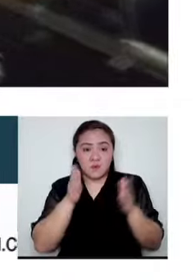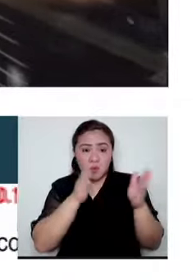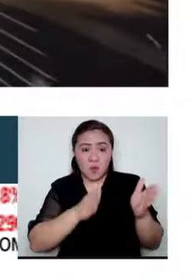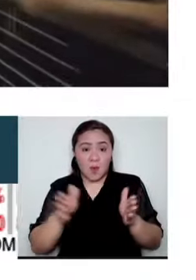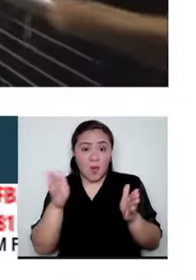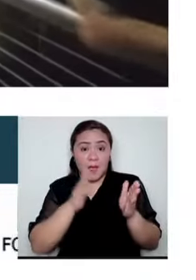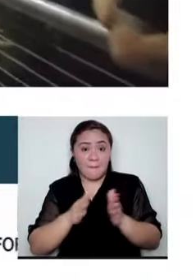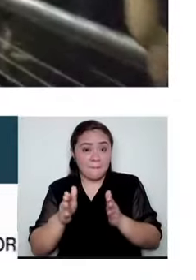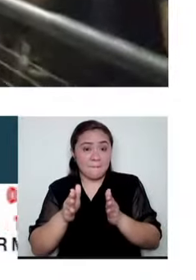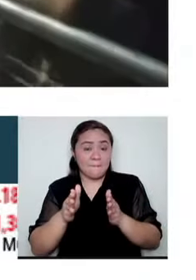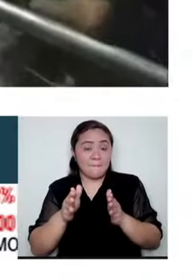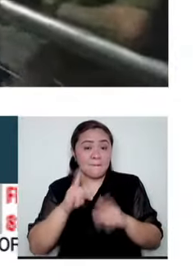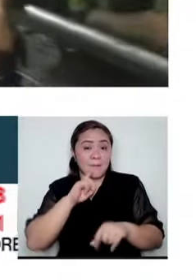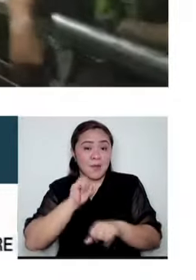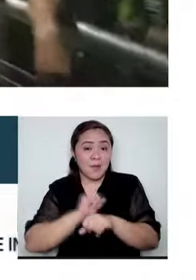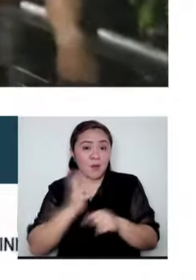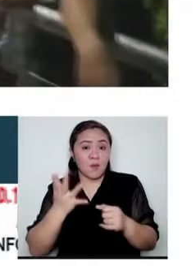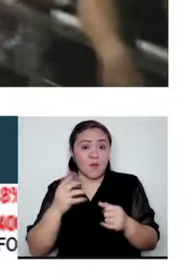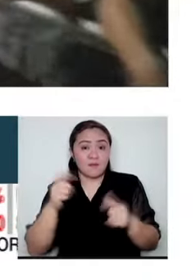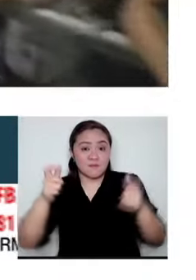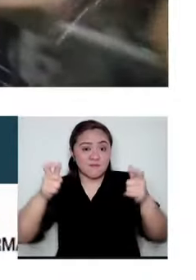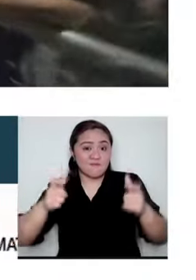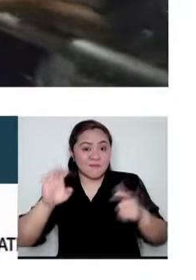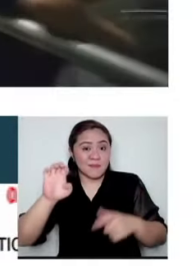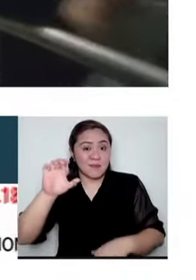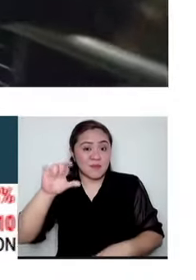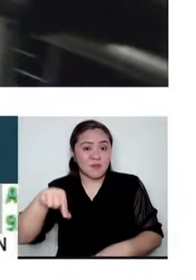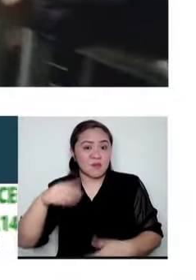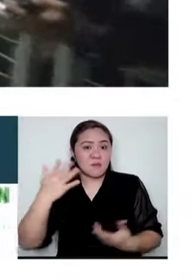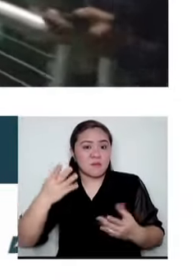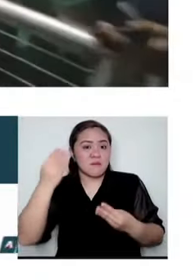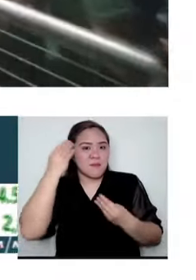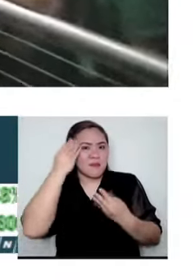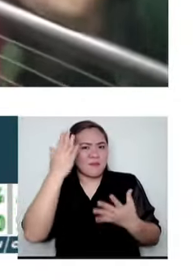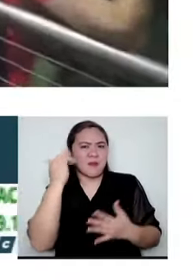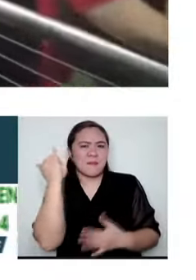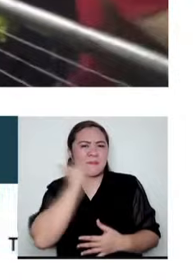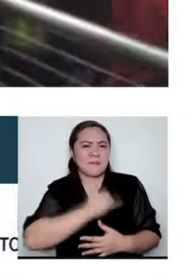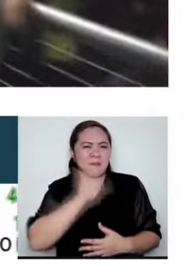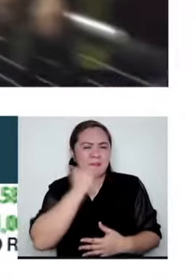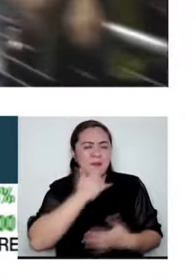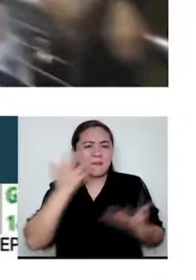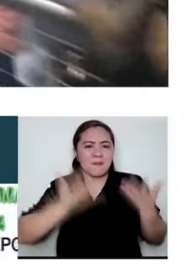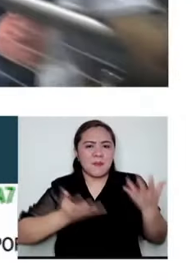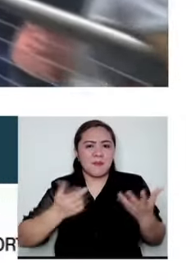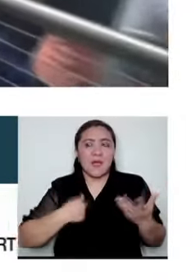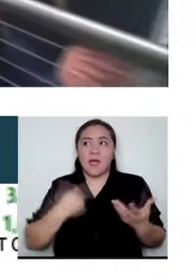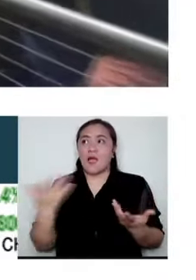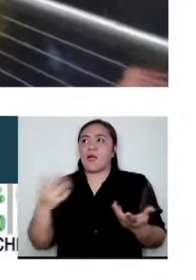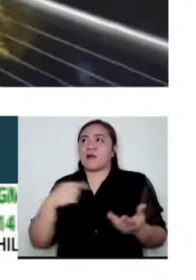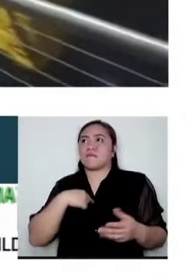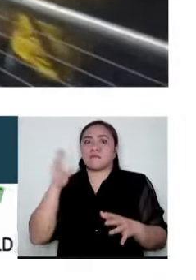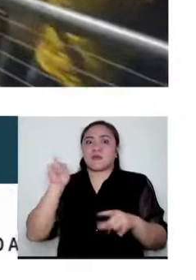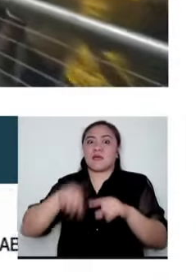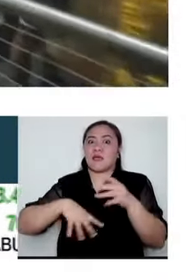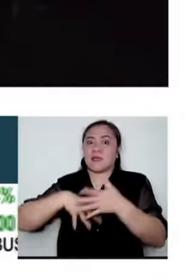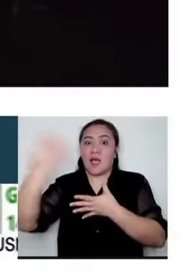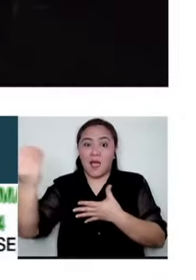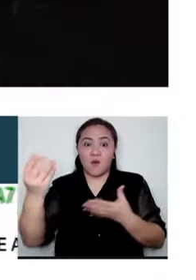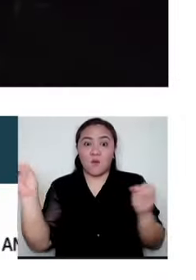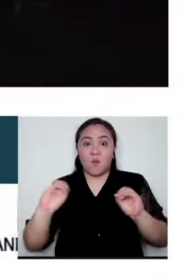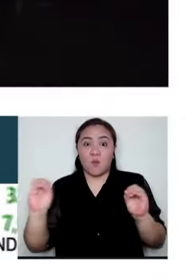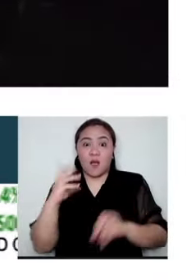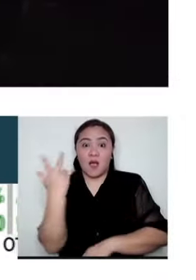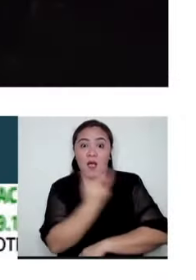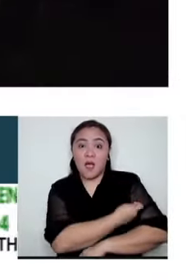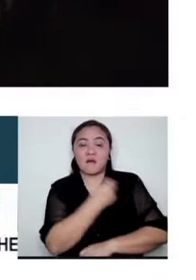operationalization of the ECQ. So the misinformed probably thought that they cannot go out without the jab, they cannot go to